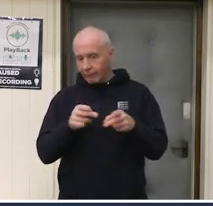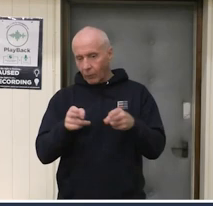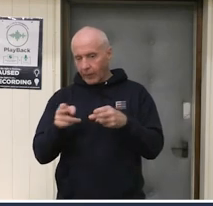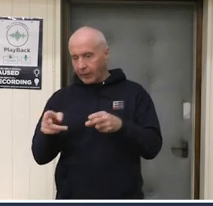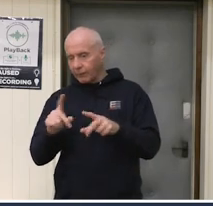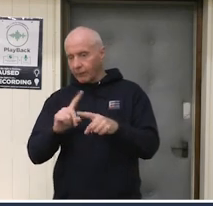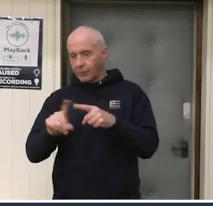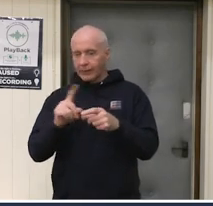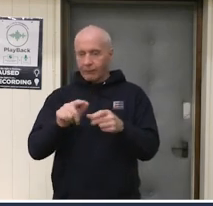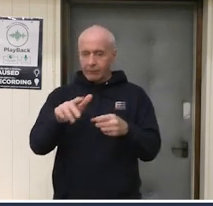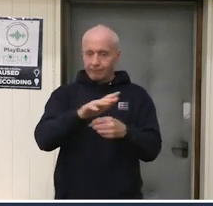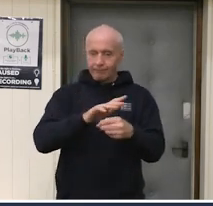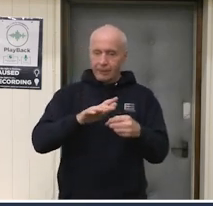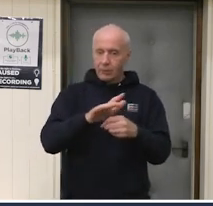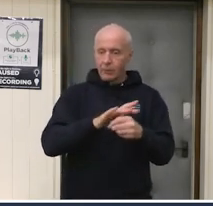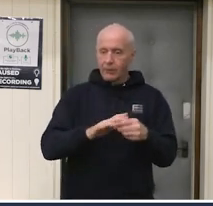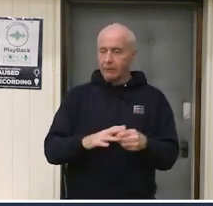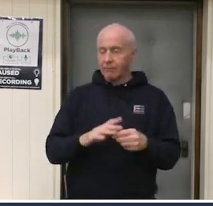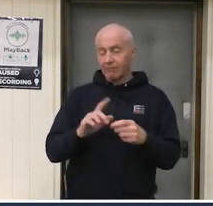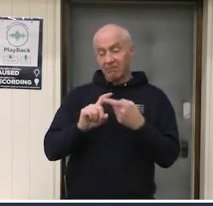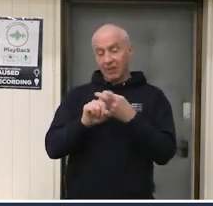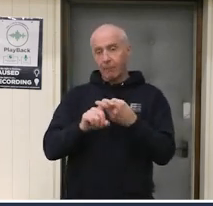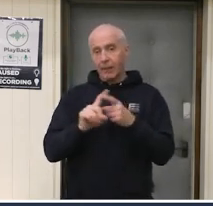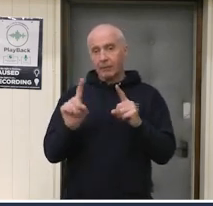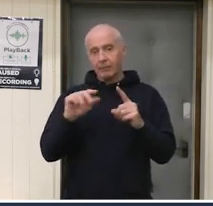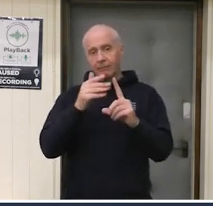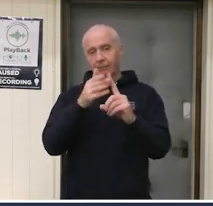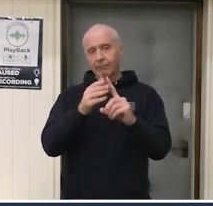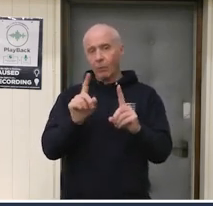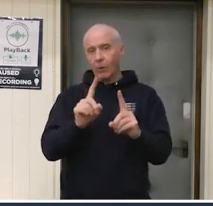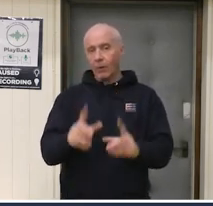Depending on what you want the energy for.